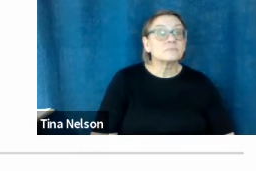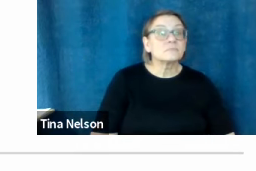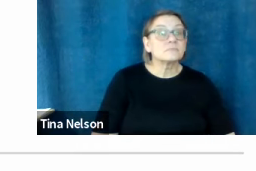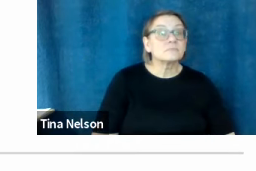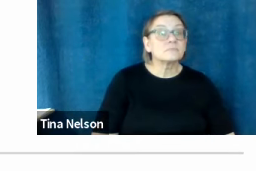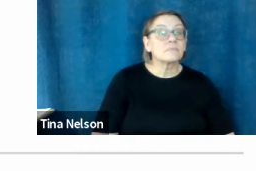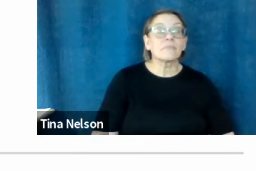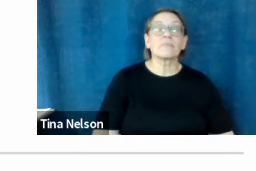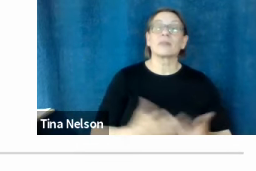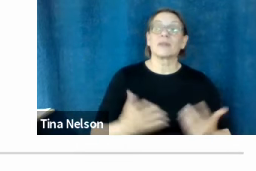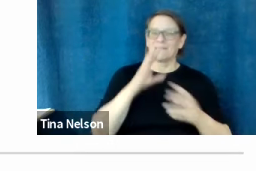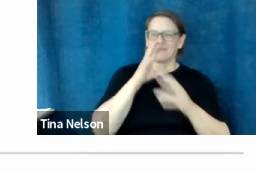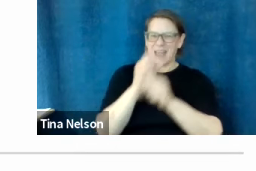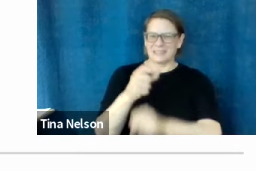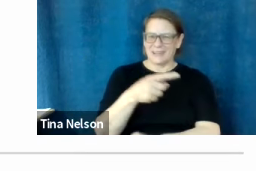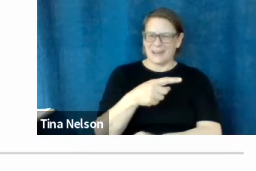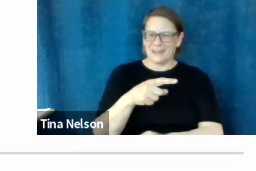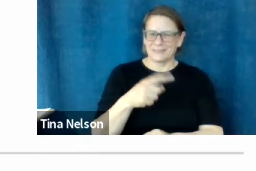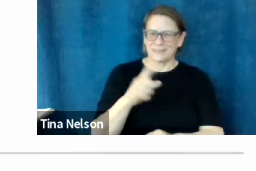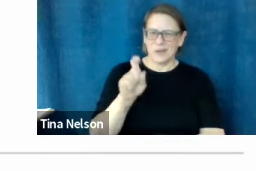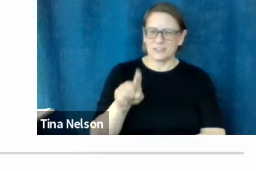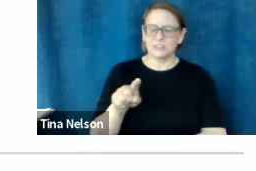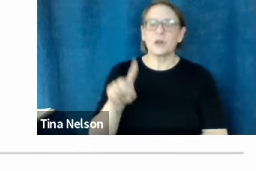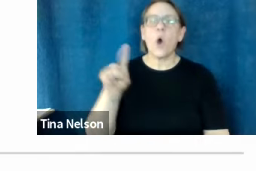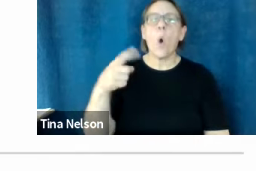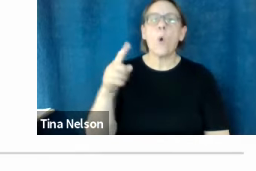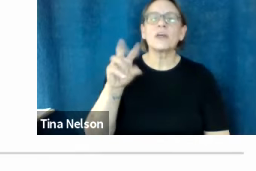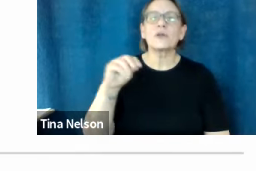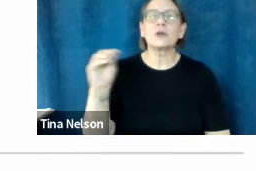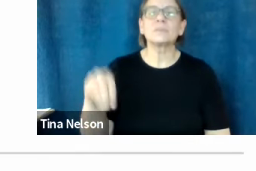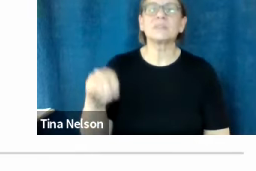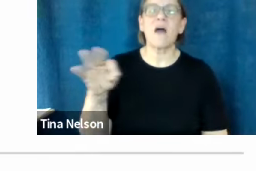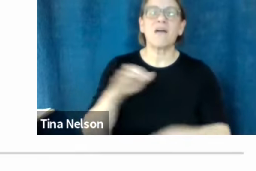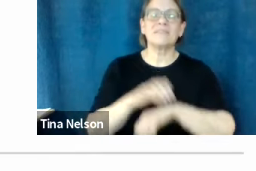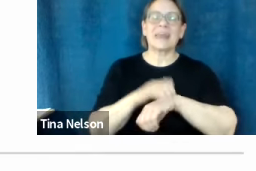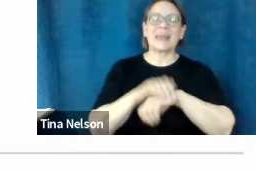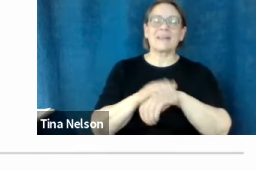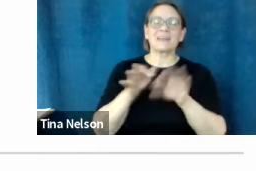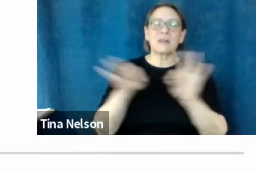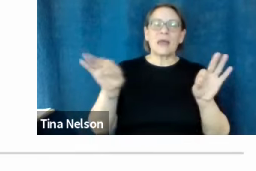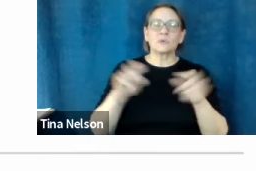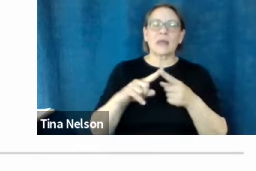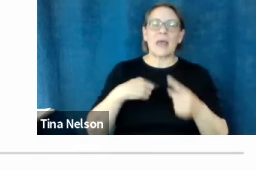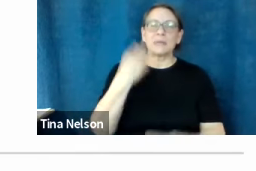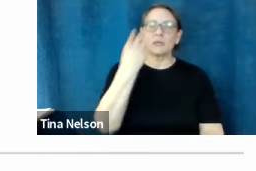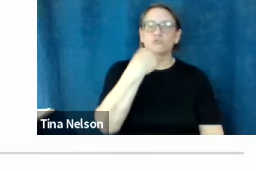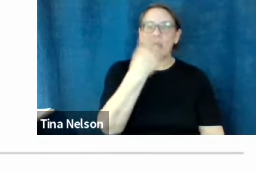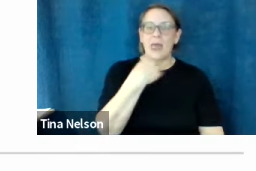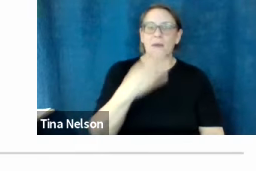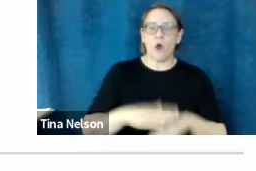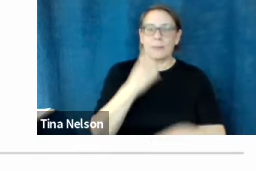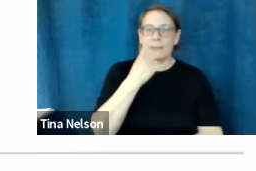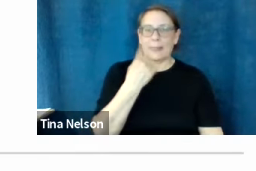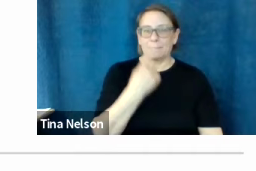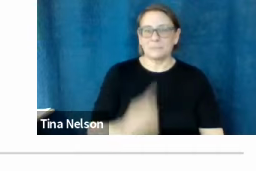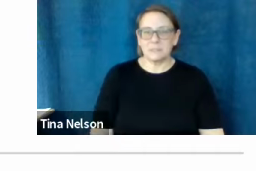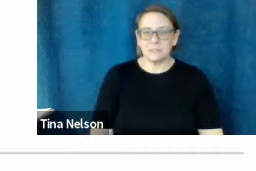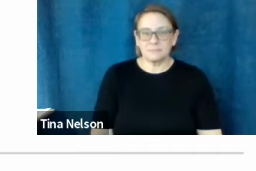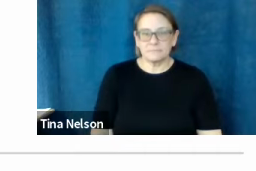Here's a fascinating one. So the question, only 30% of English language can be accurately lip read. Our